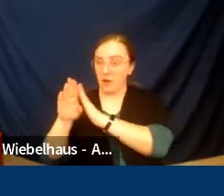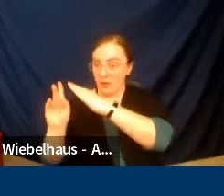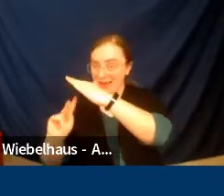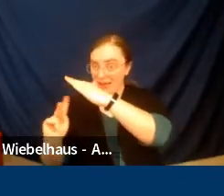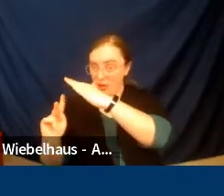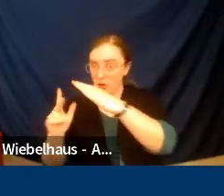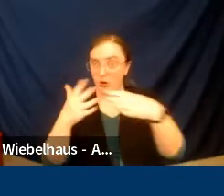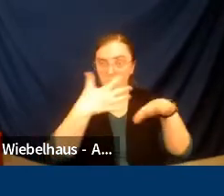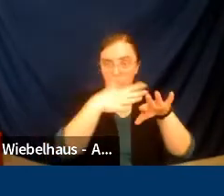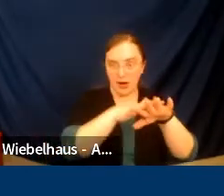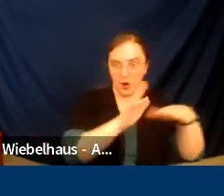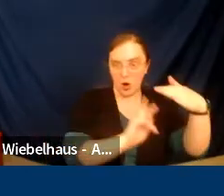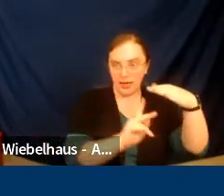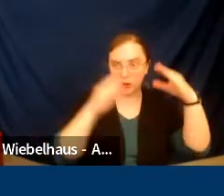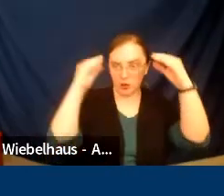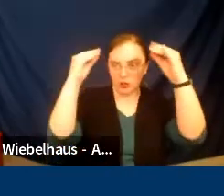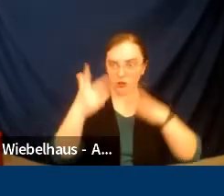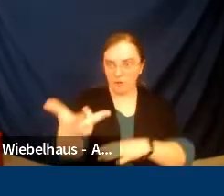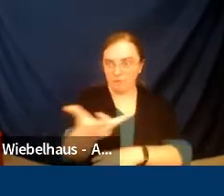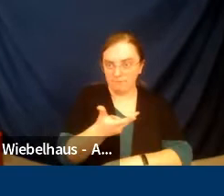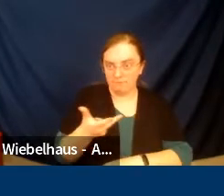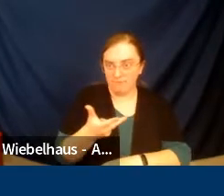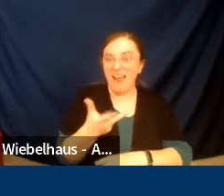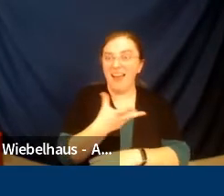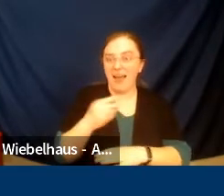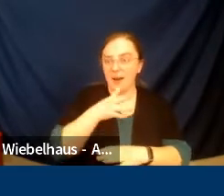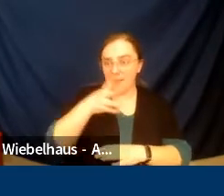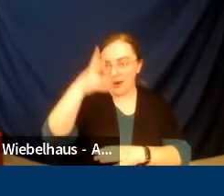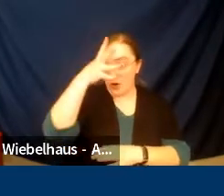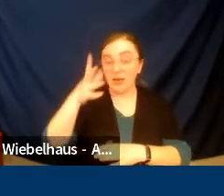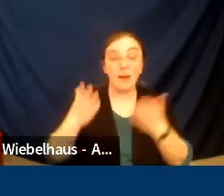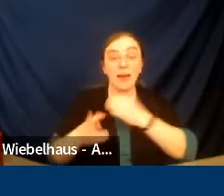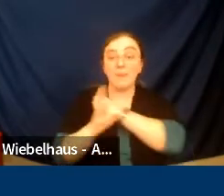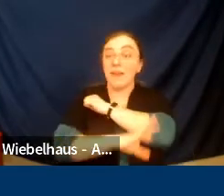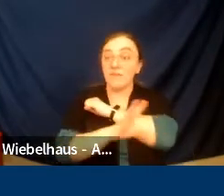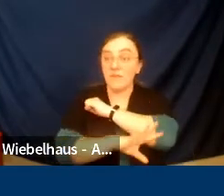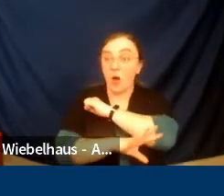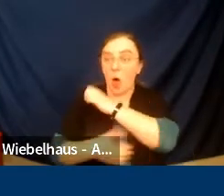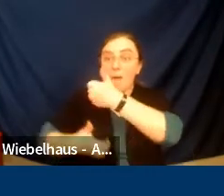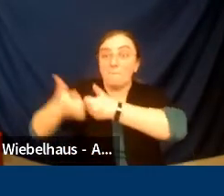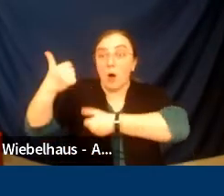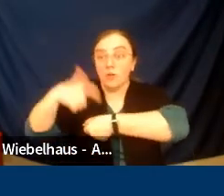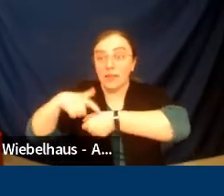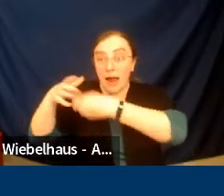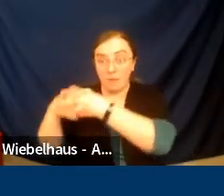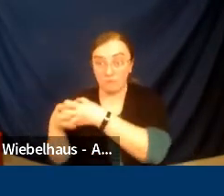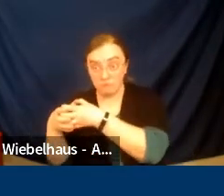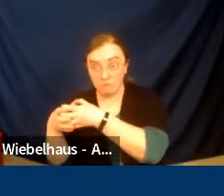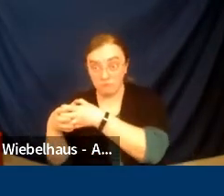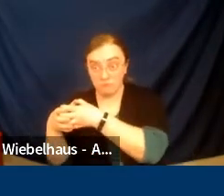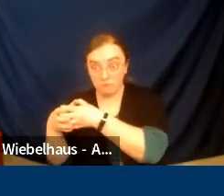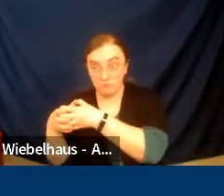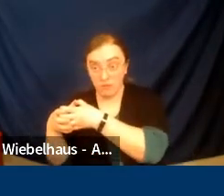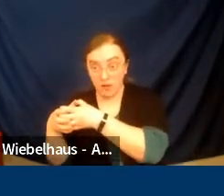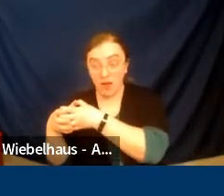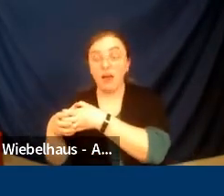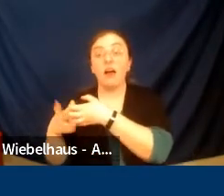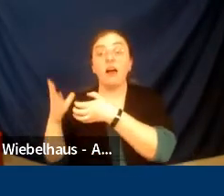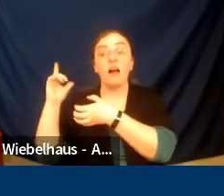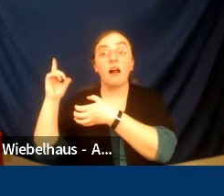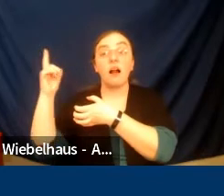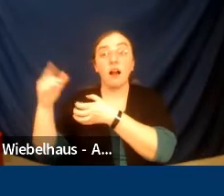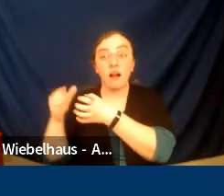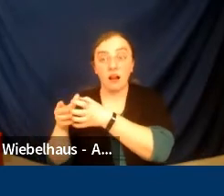some decisions. It may start in one place and move. The time will hopefully grow. But